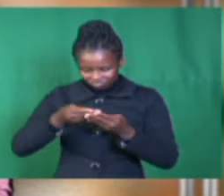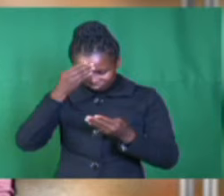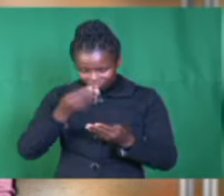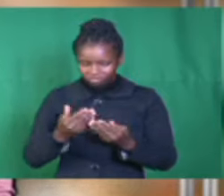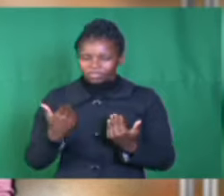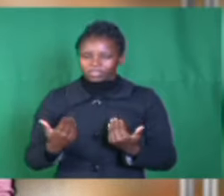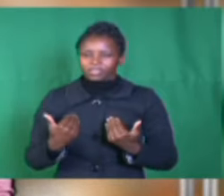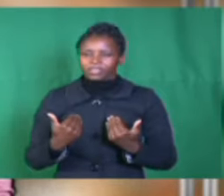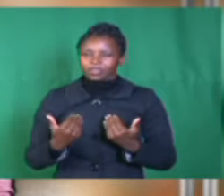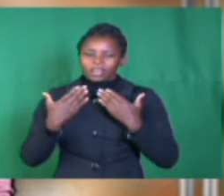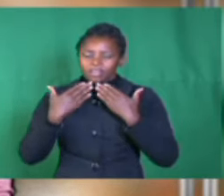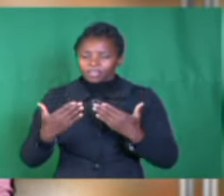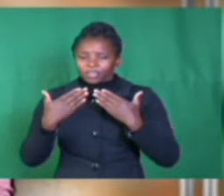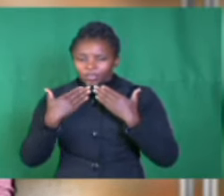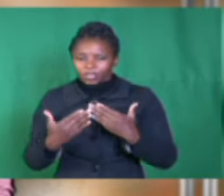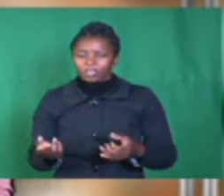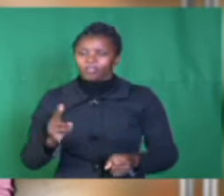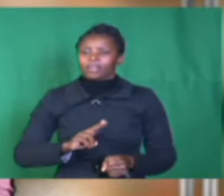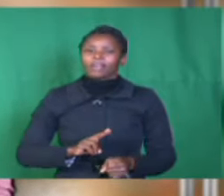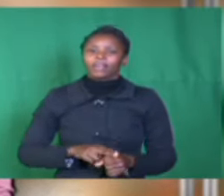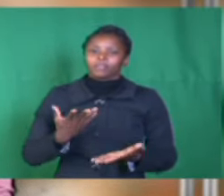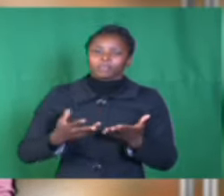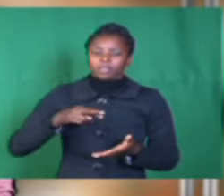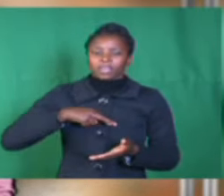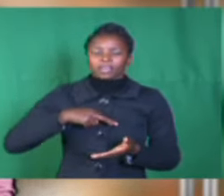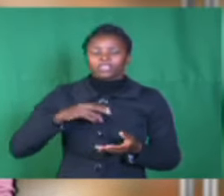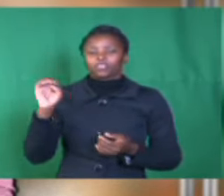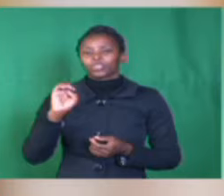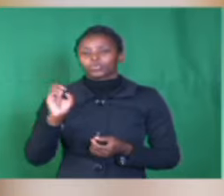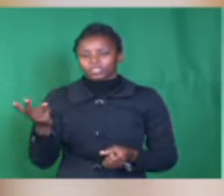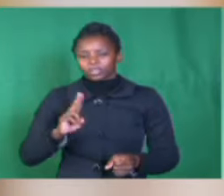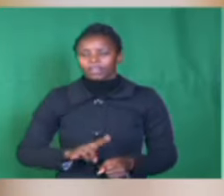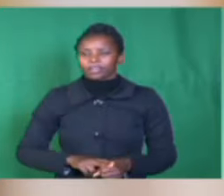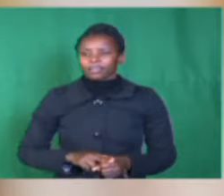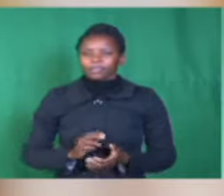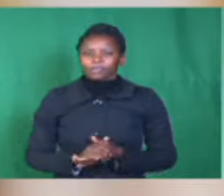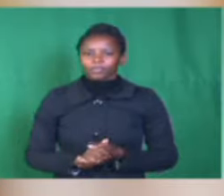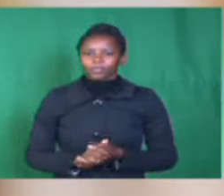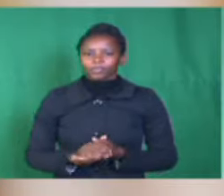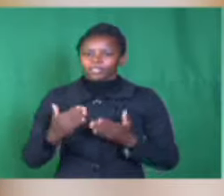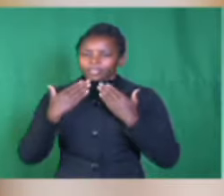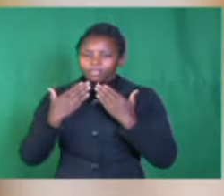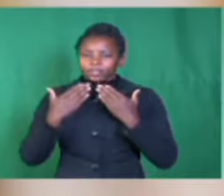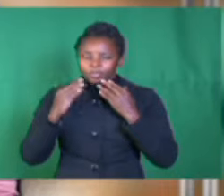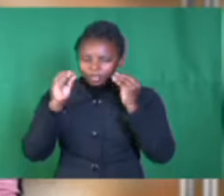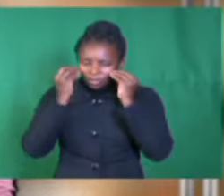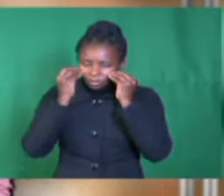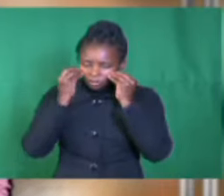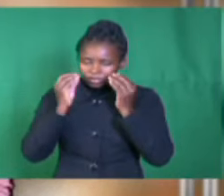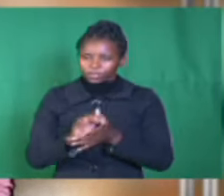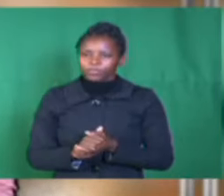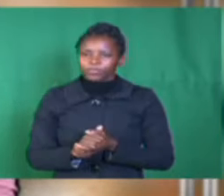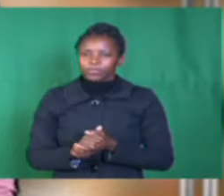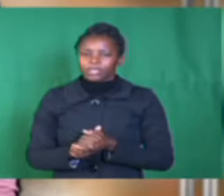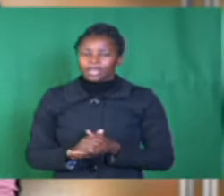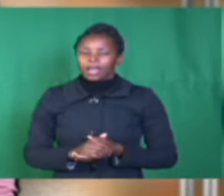us. We hope to see you again for a very interesting religious education lesson. Thank you, Nobazi. Thank you. Viewers,